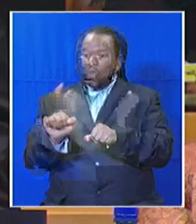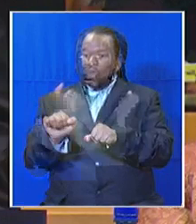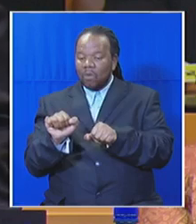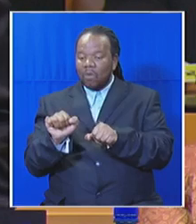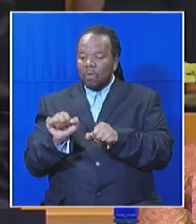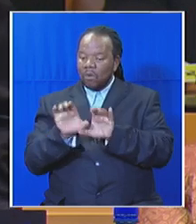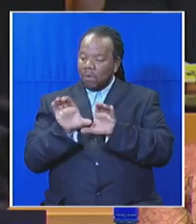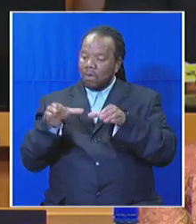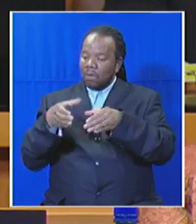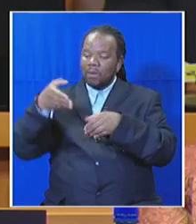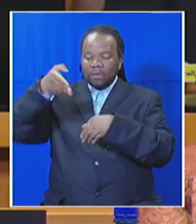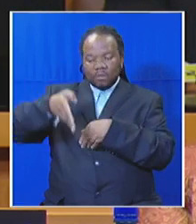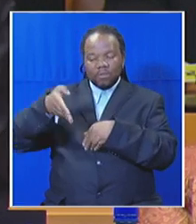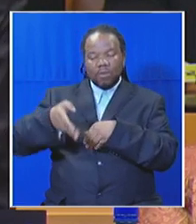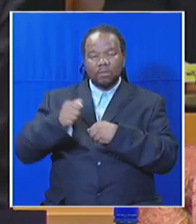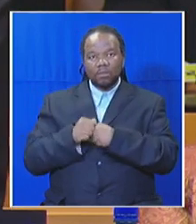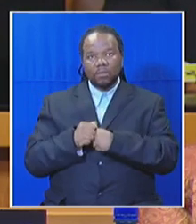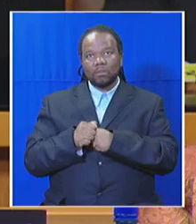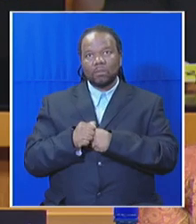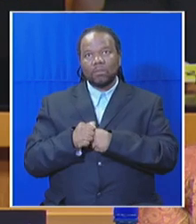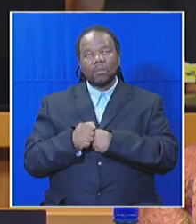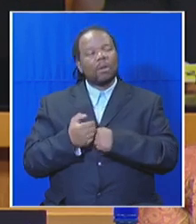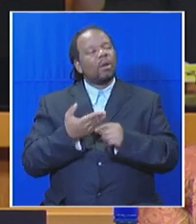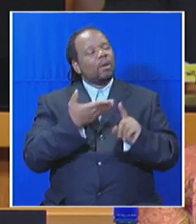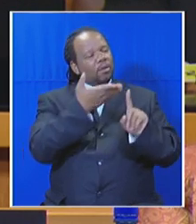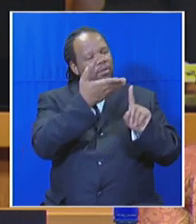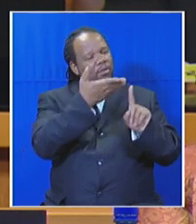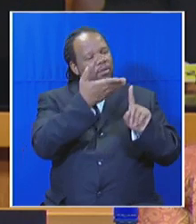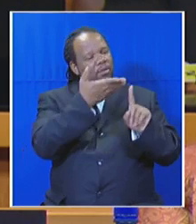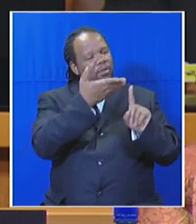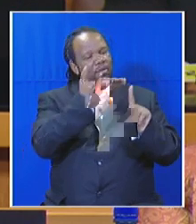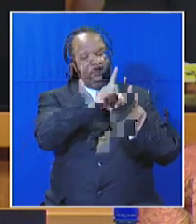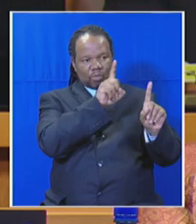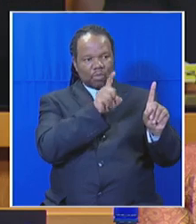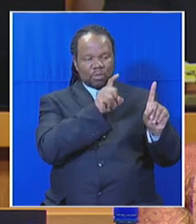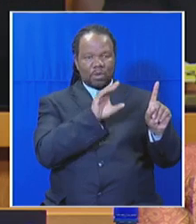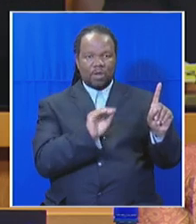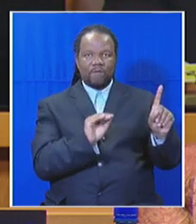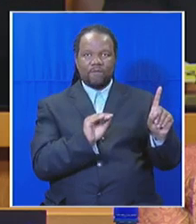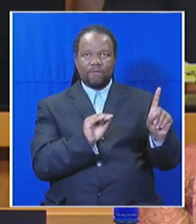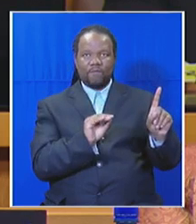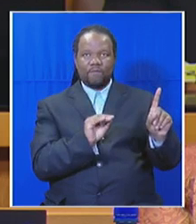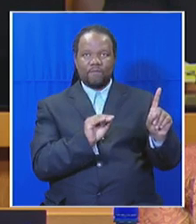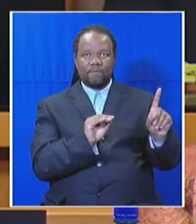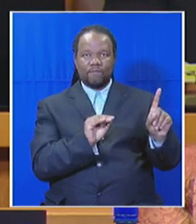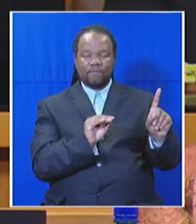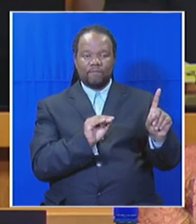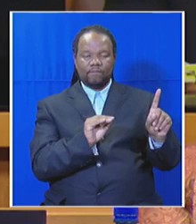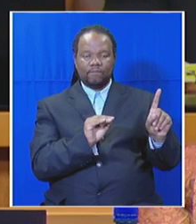Now, His Excellency, the question that I want to pose, that's why we support